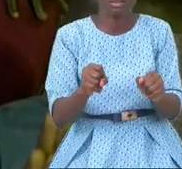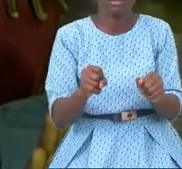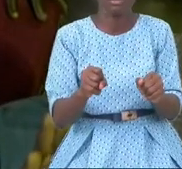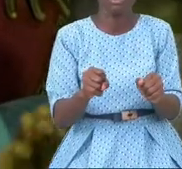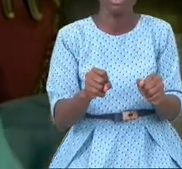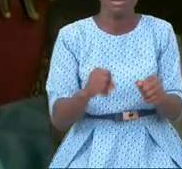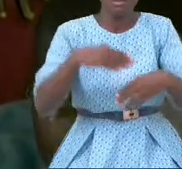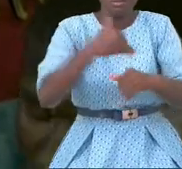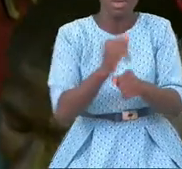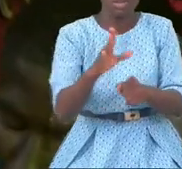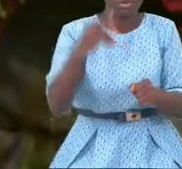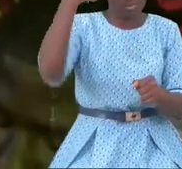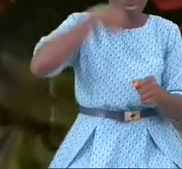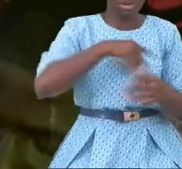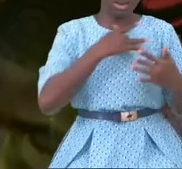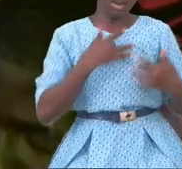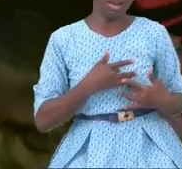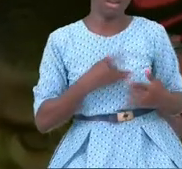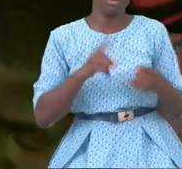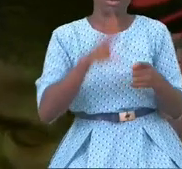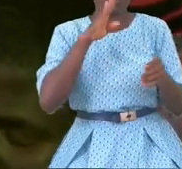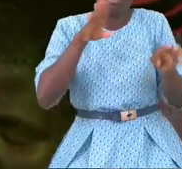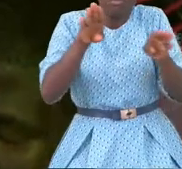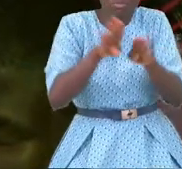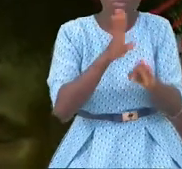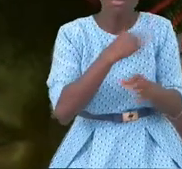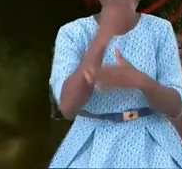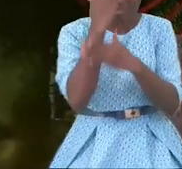that all your sins are taken away.